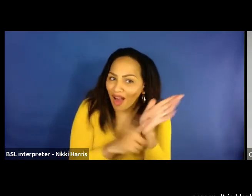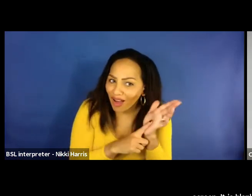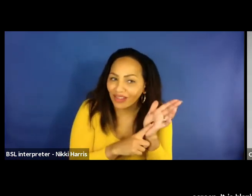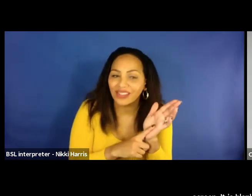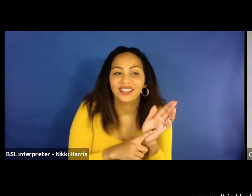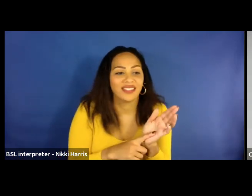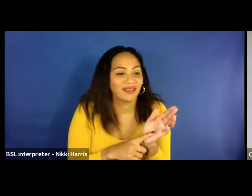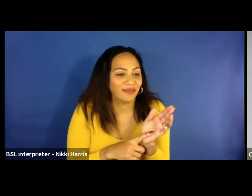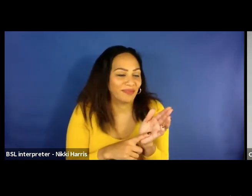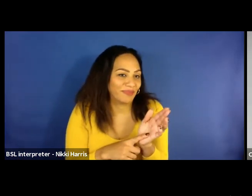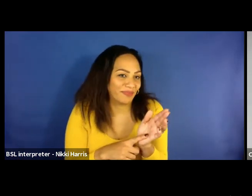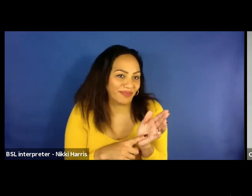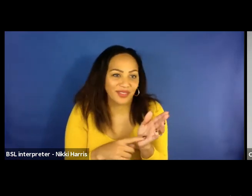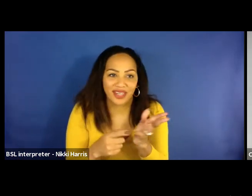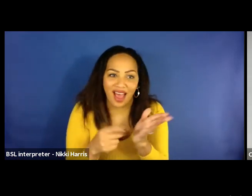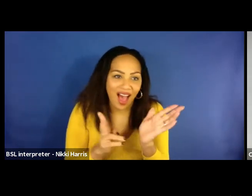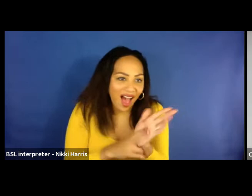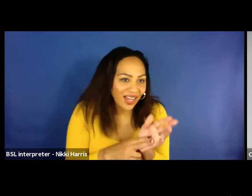like.